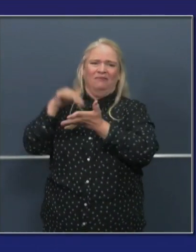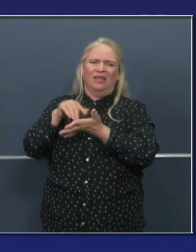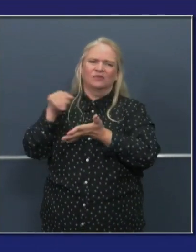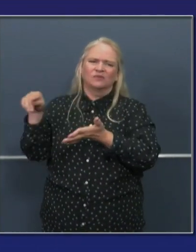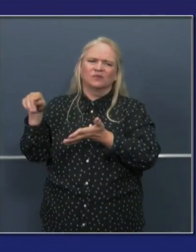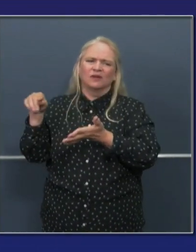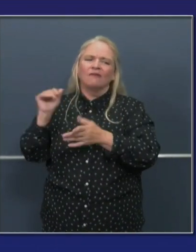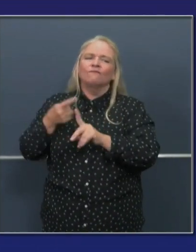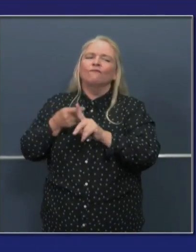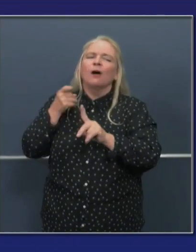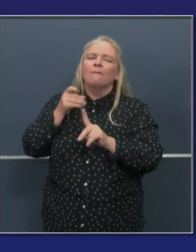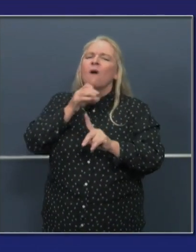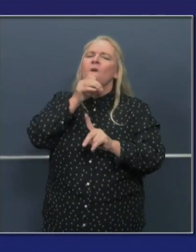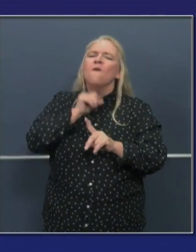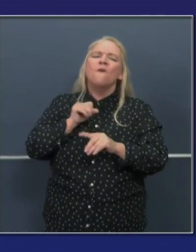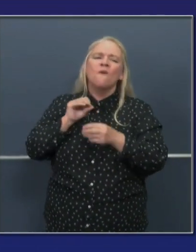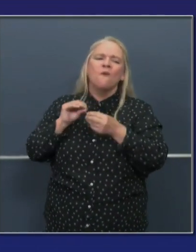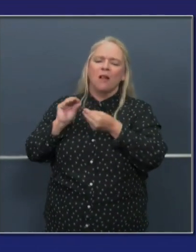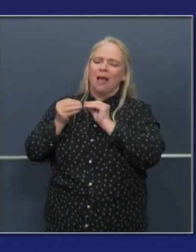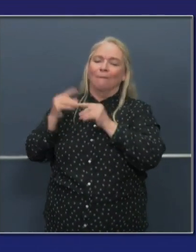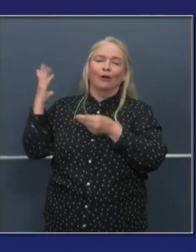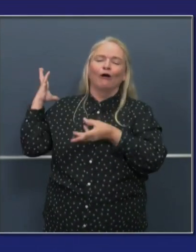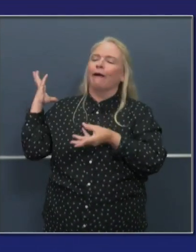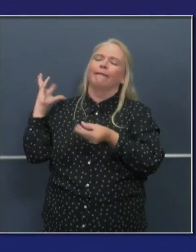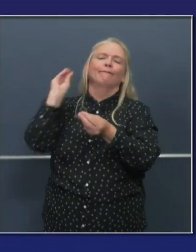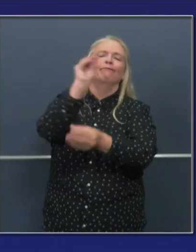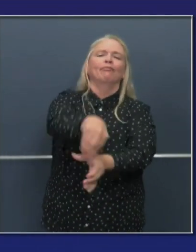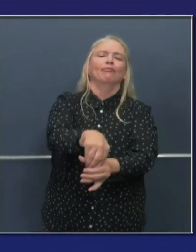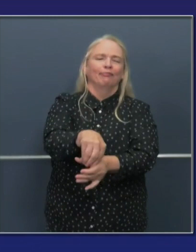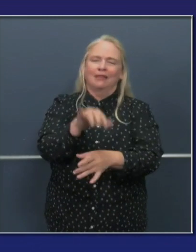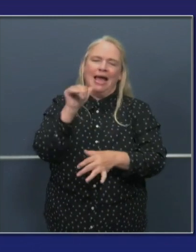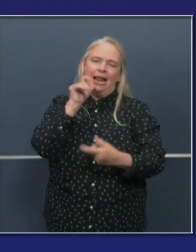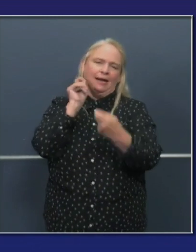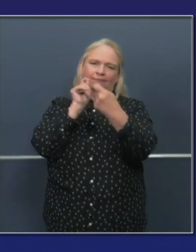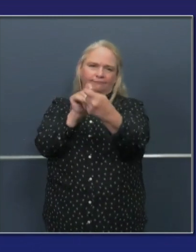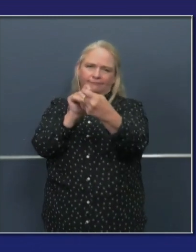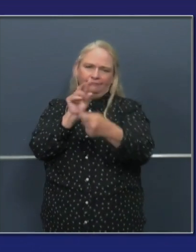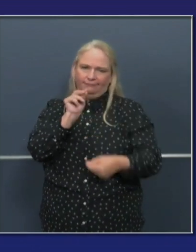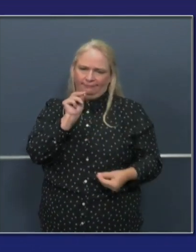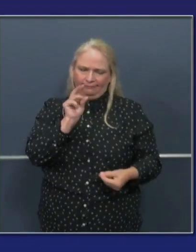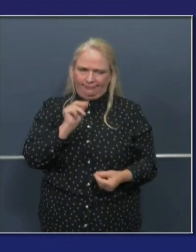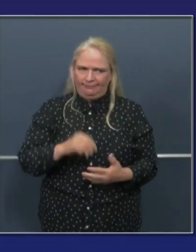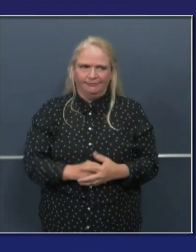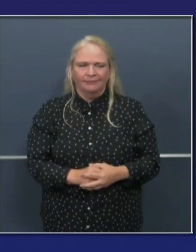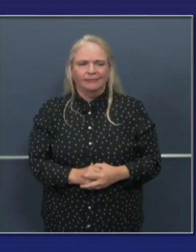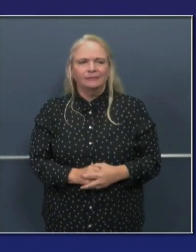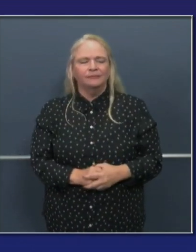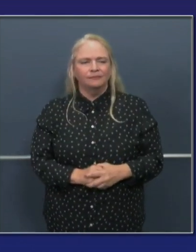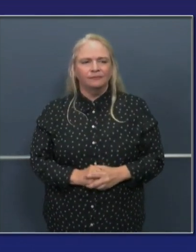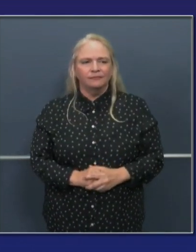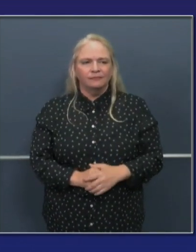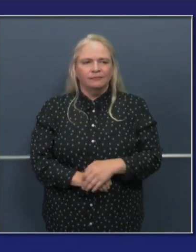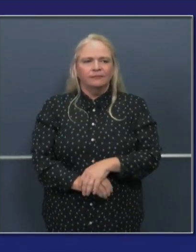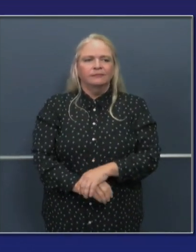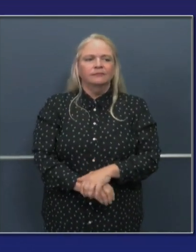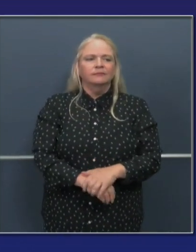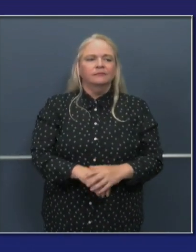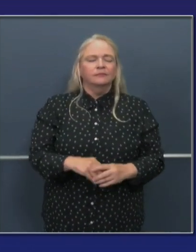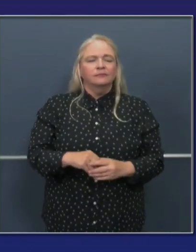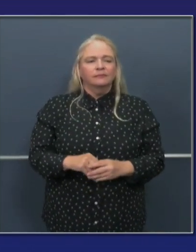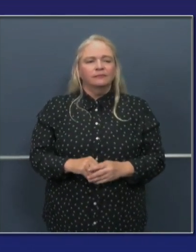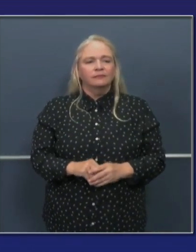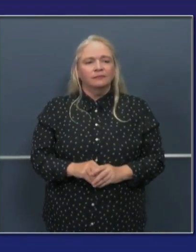think a way to really start to express this, and we began to do this on terms of total number of cases to talk about positivity